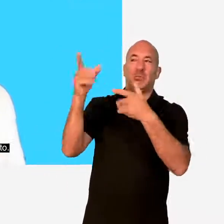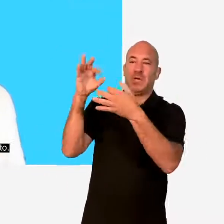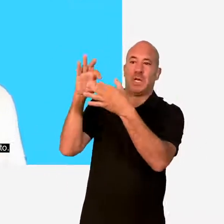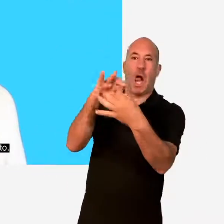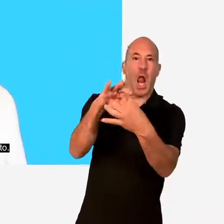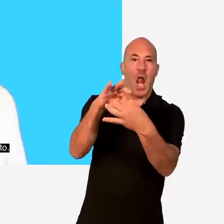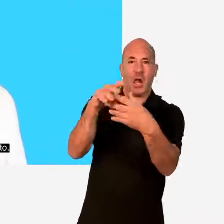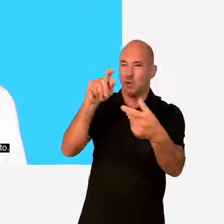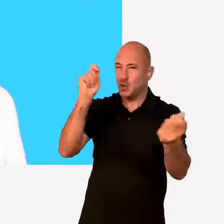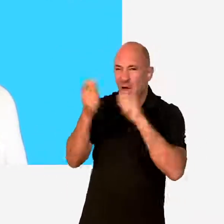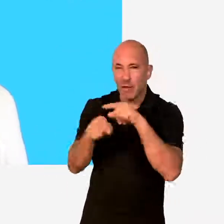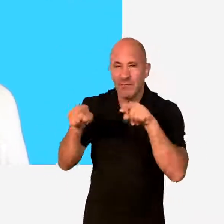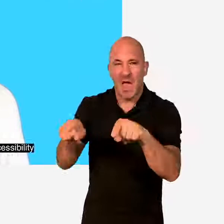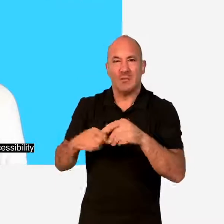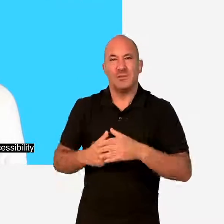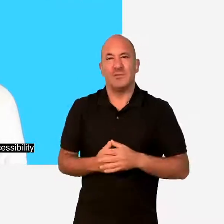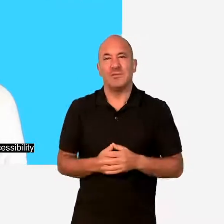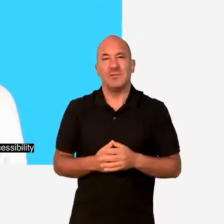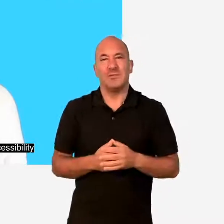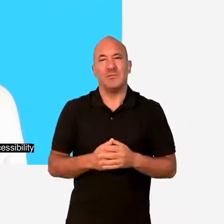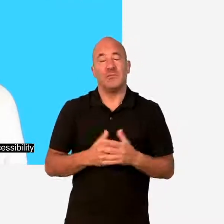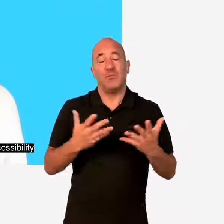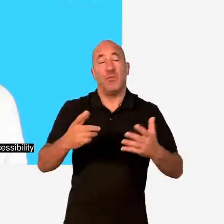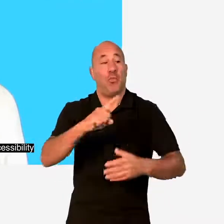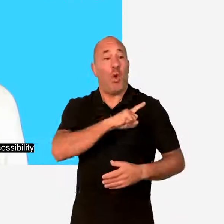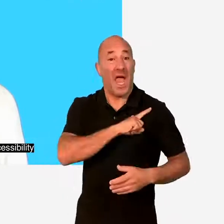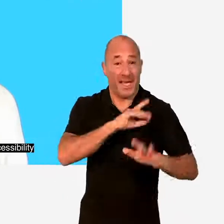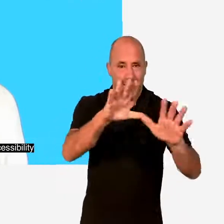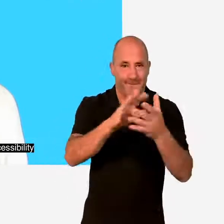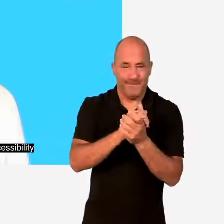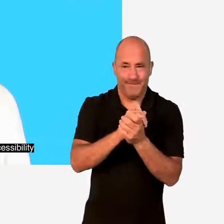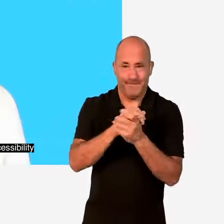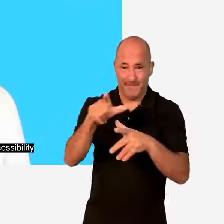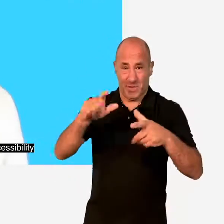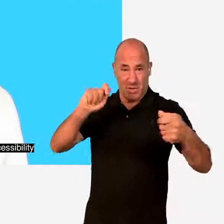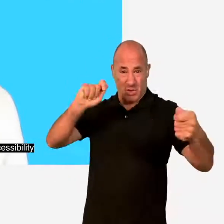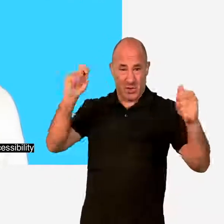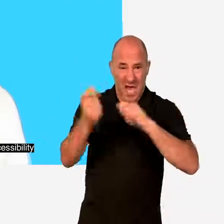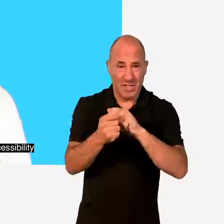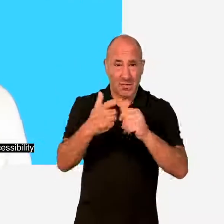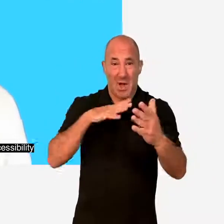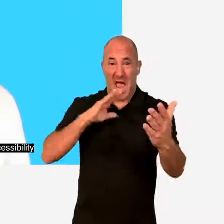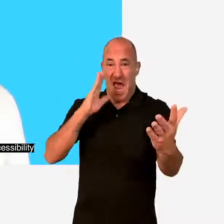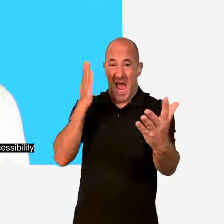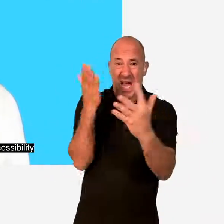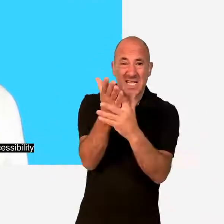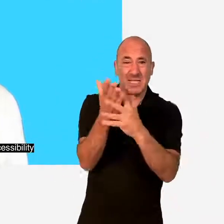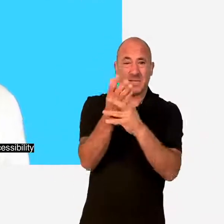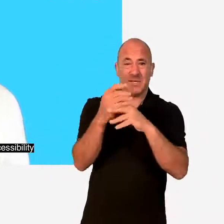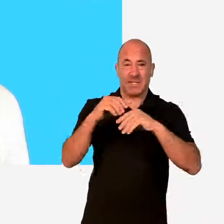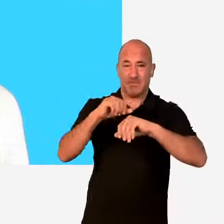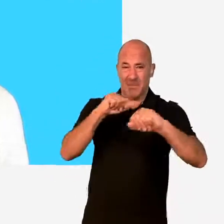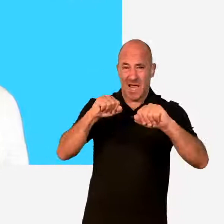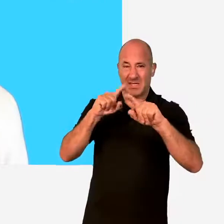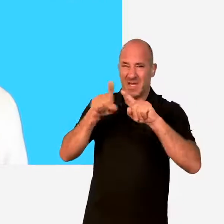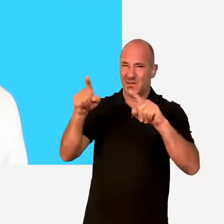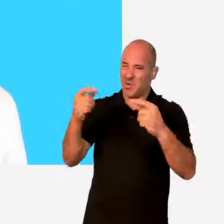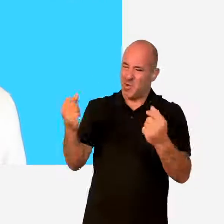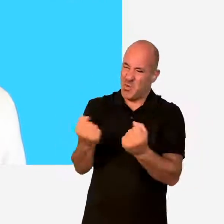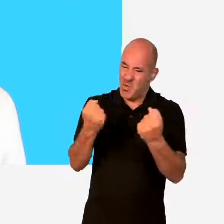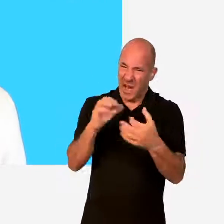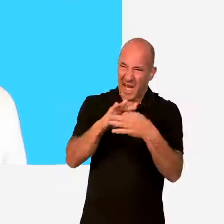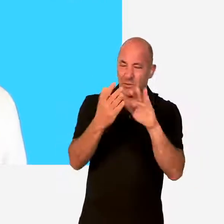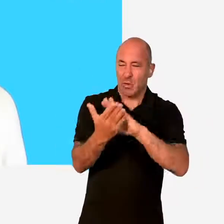they attach themselves to. Because to make a change, to ask for accessibility in a space